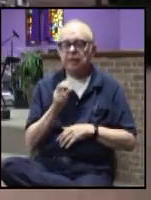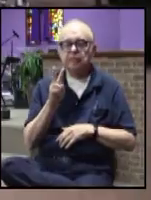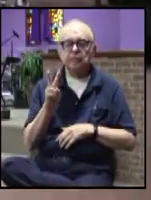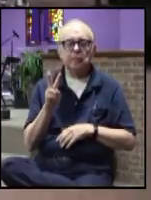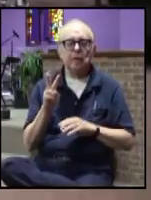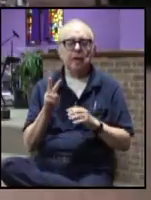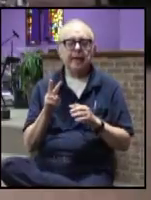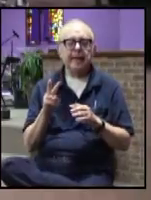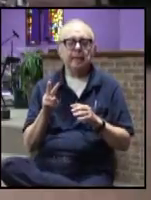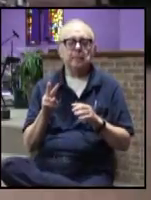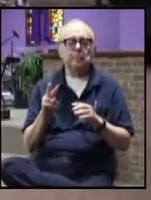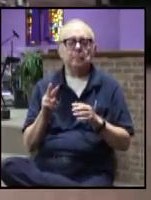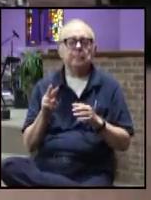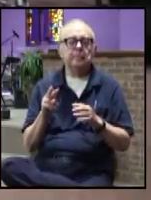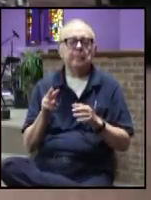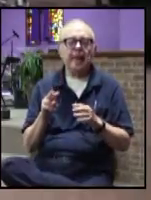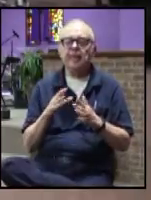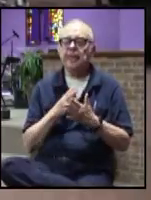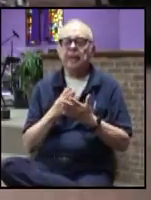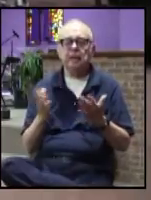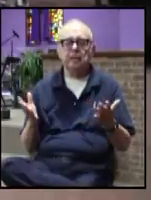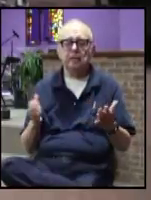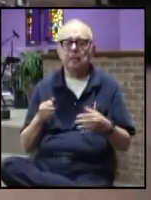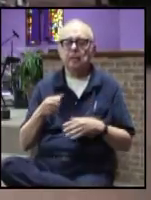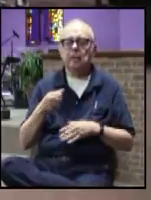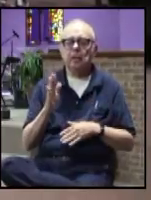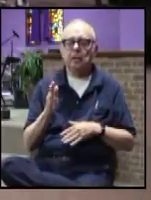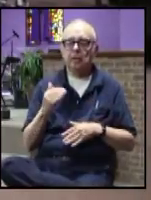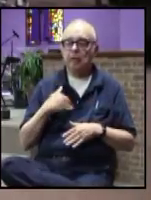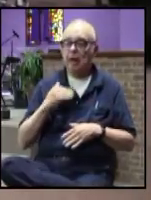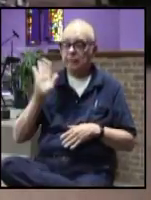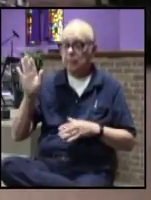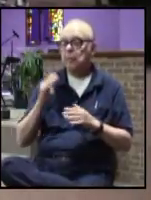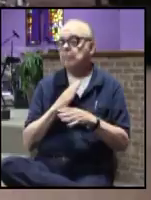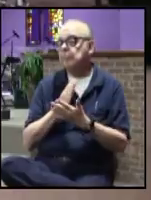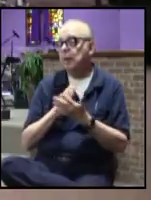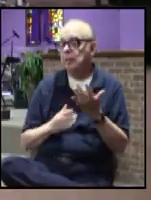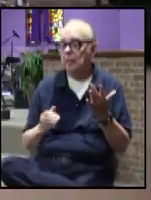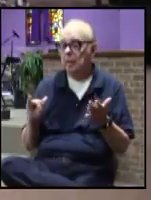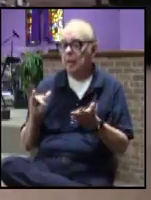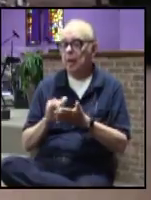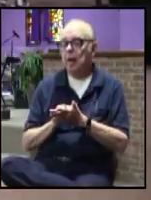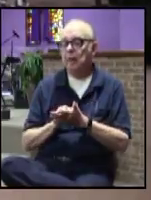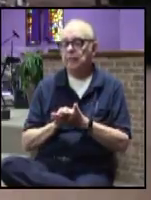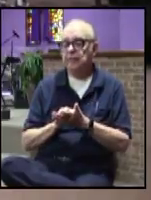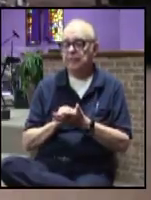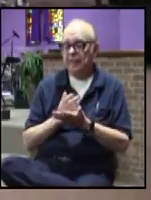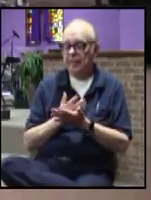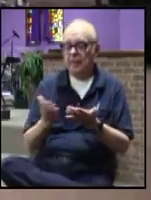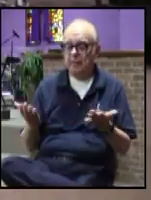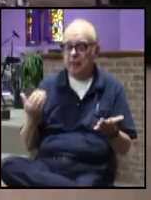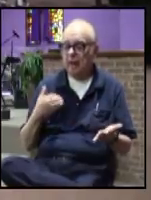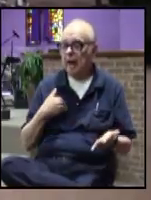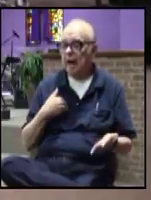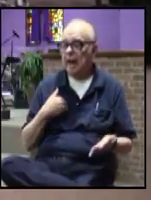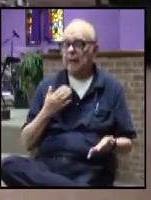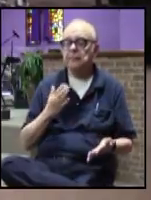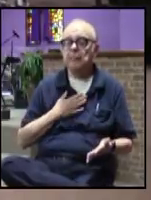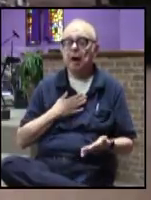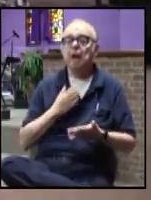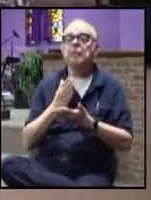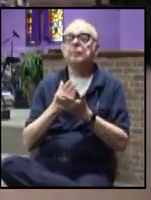thing. Patience says, God, you have your part of this formula, and I have mine.